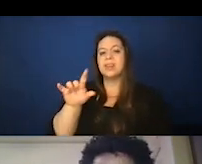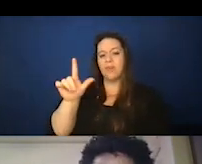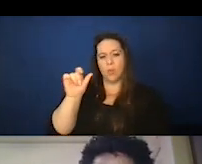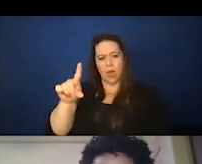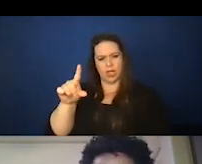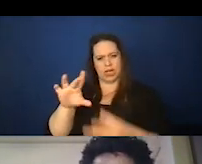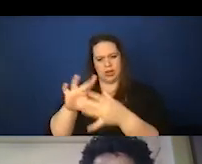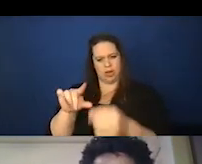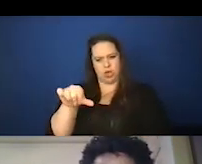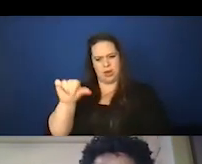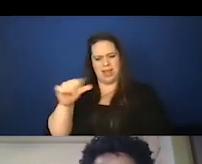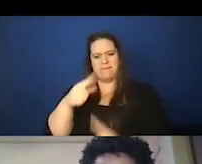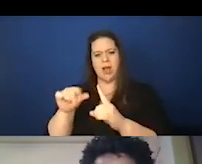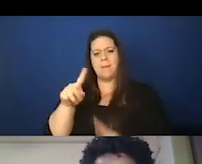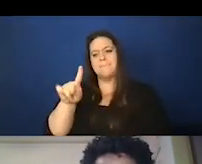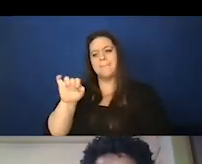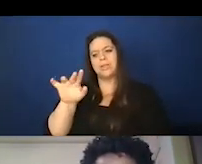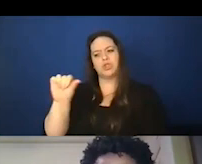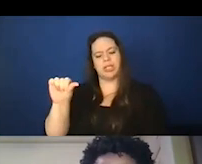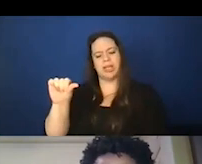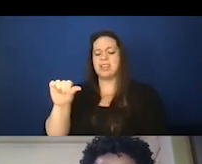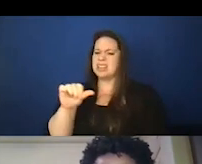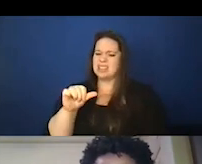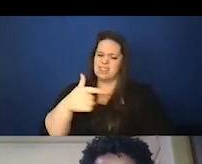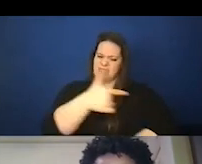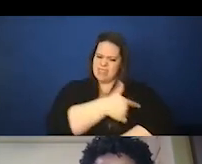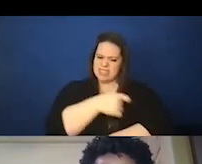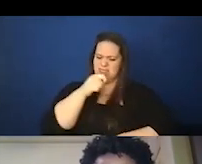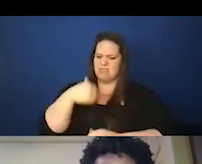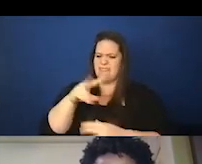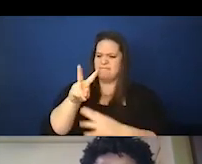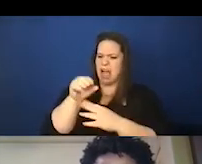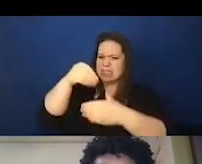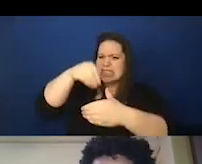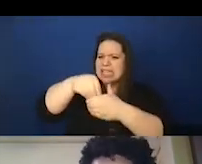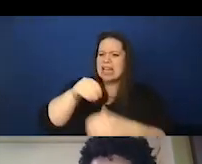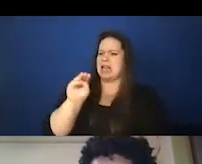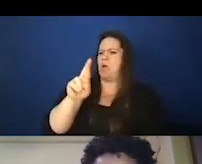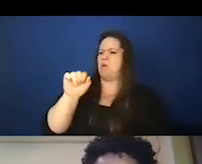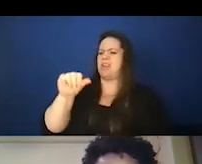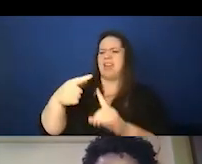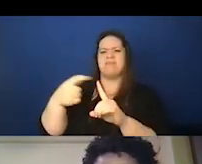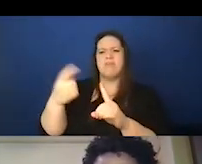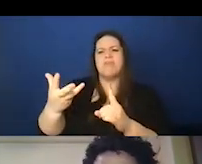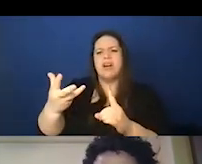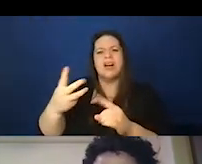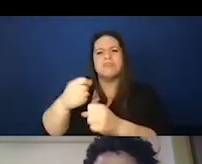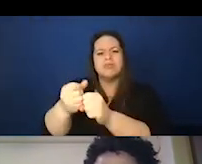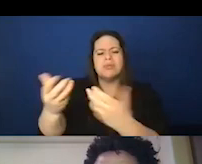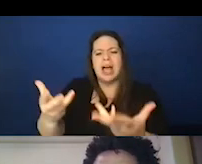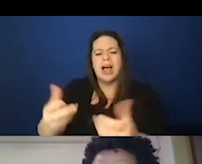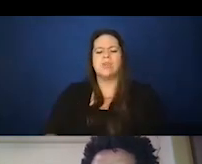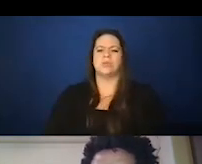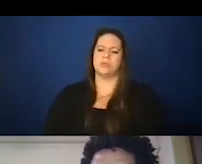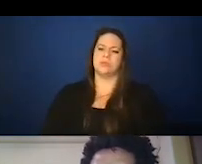vaccine doesn't have virus particles, where does the mRNA come from? How is it produced?